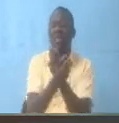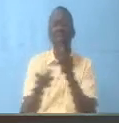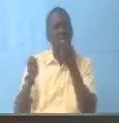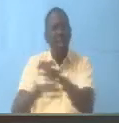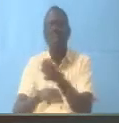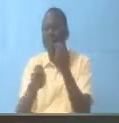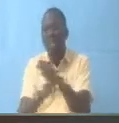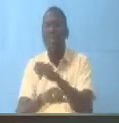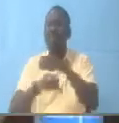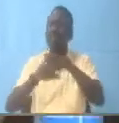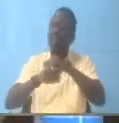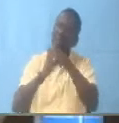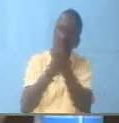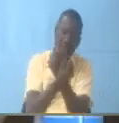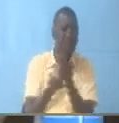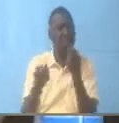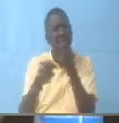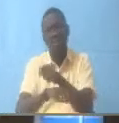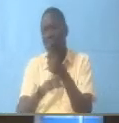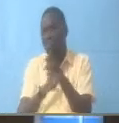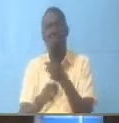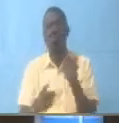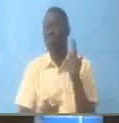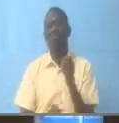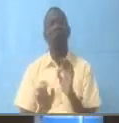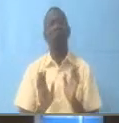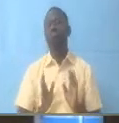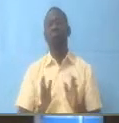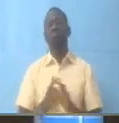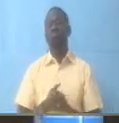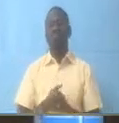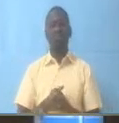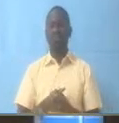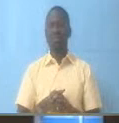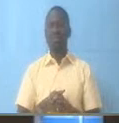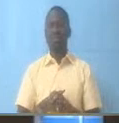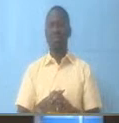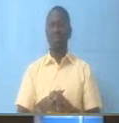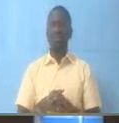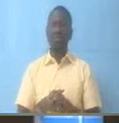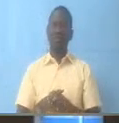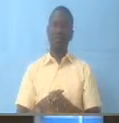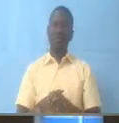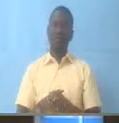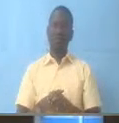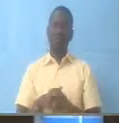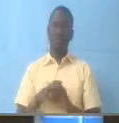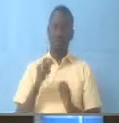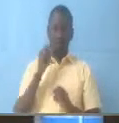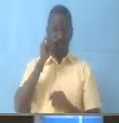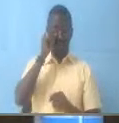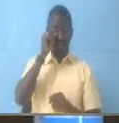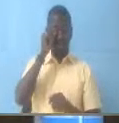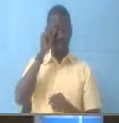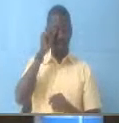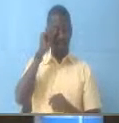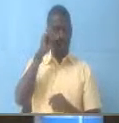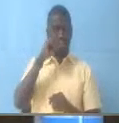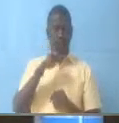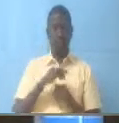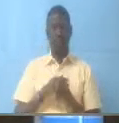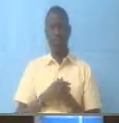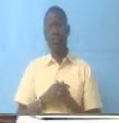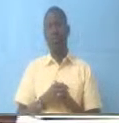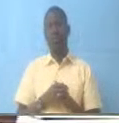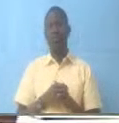xamee ne nii jàpp yi danay am tey tamit fu ñu war a tawat ñu dal di ko tawat ak nu munti mel ndax loolu daal bëgguñu woon